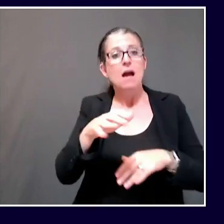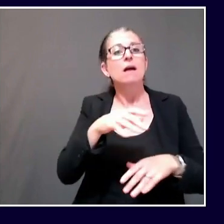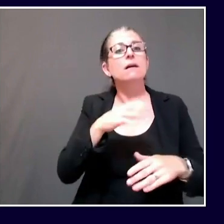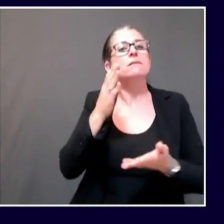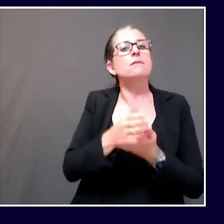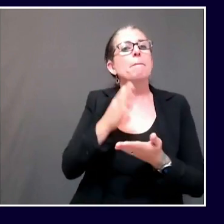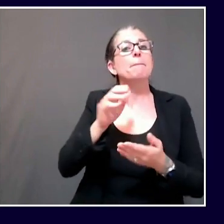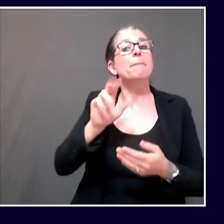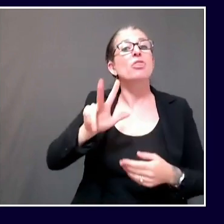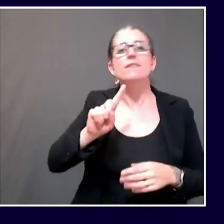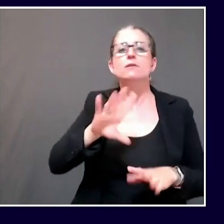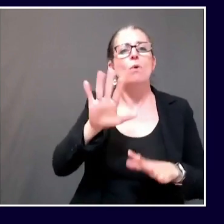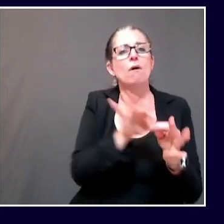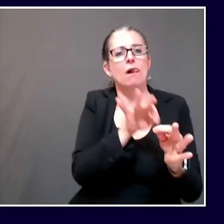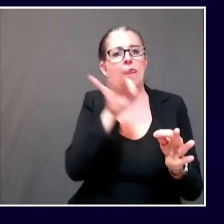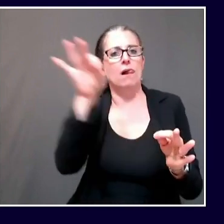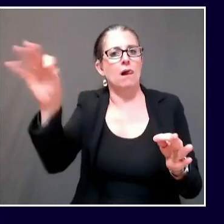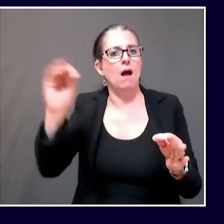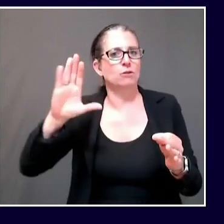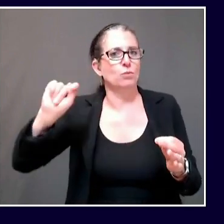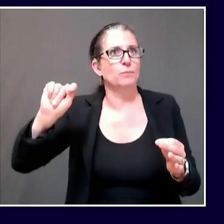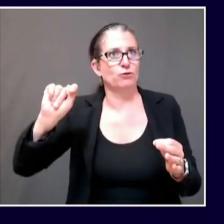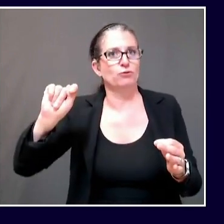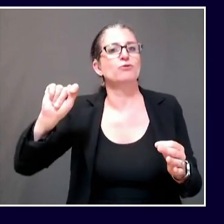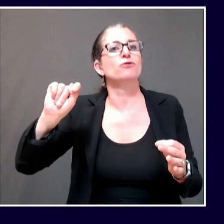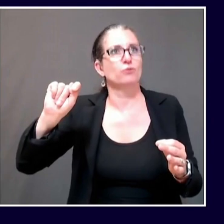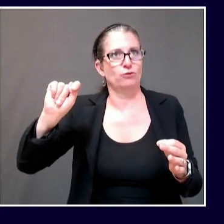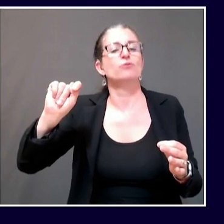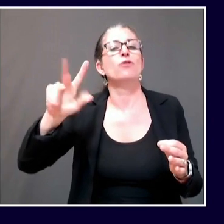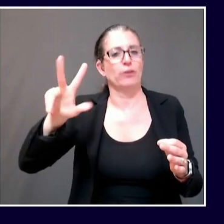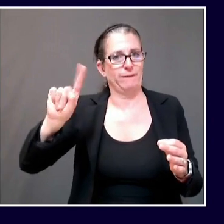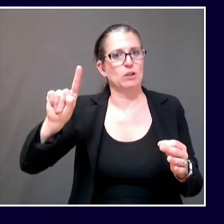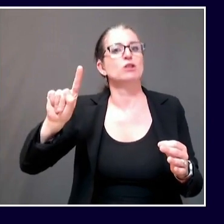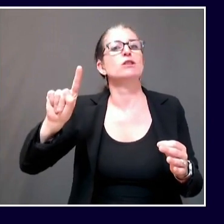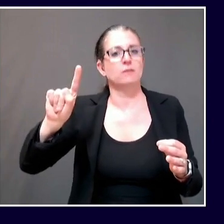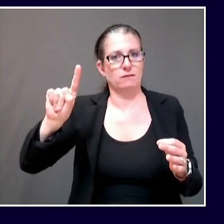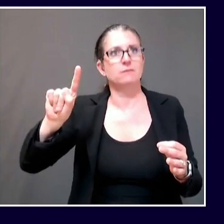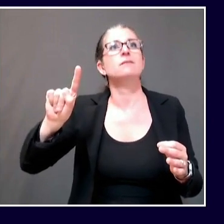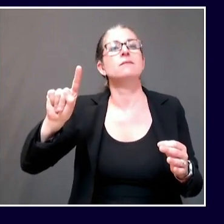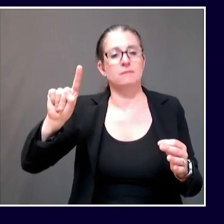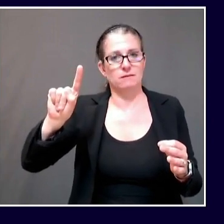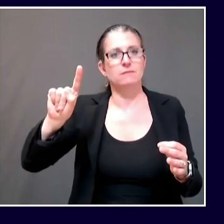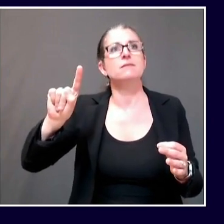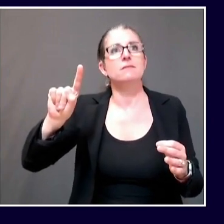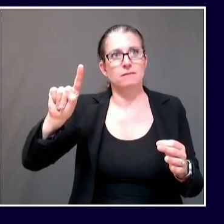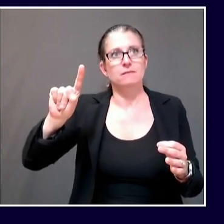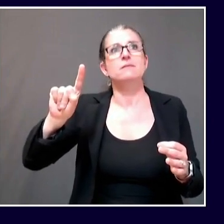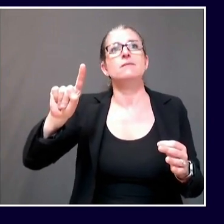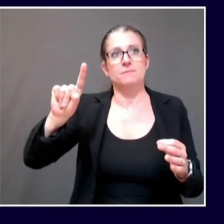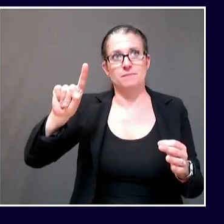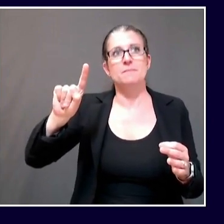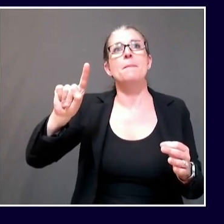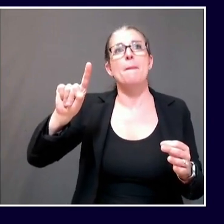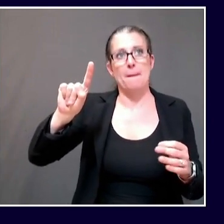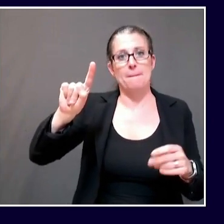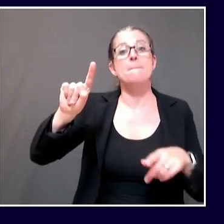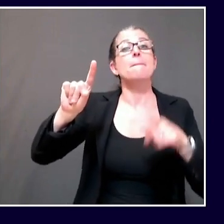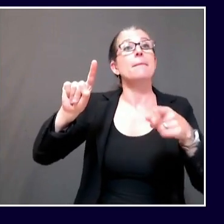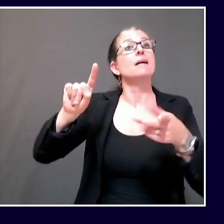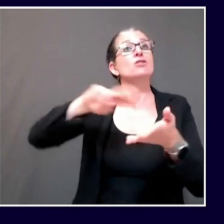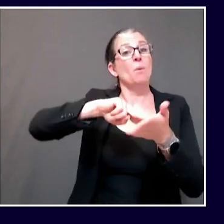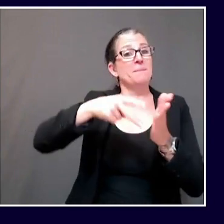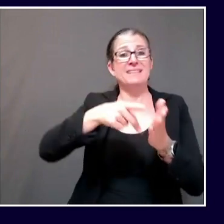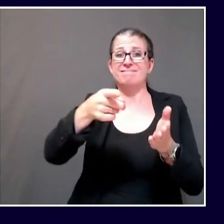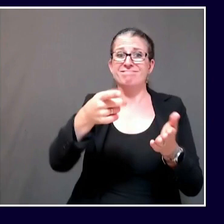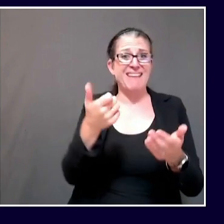offer testing for free of charge to individuals who believe they may have COVID-19 or could have been exposed to the virus, with